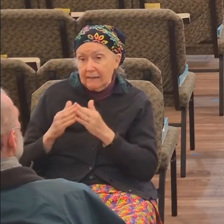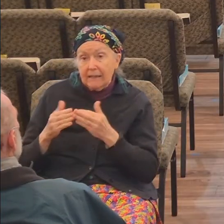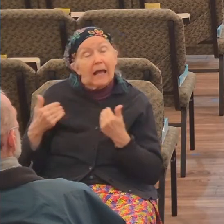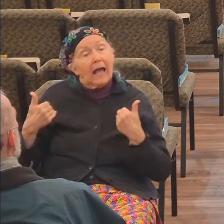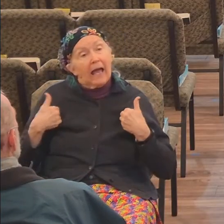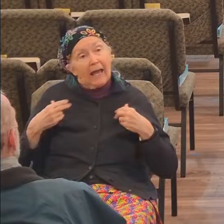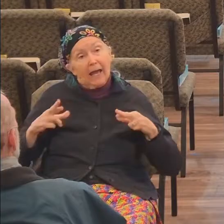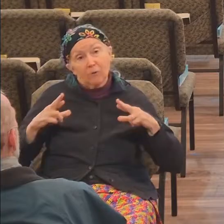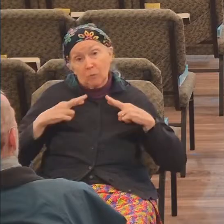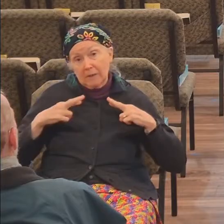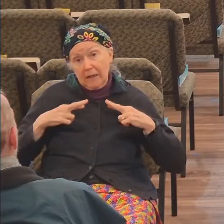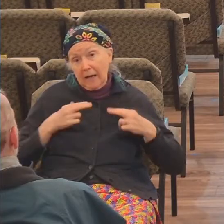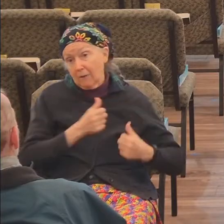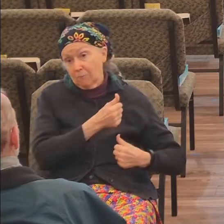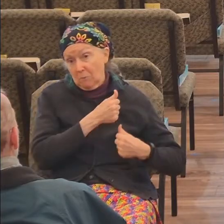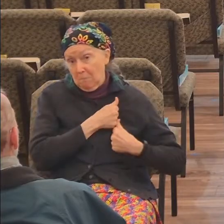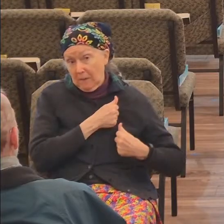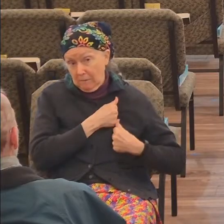Okay.